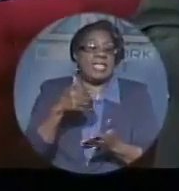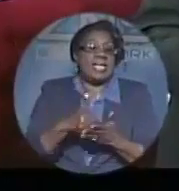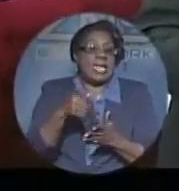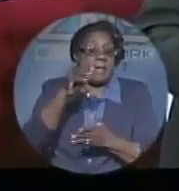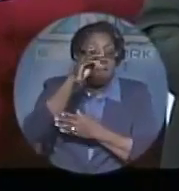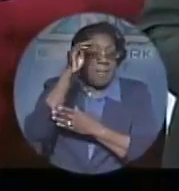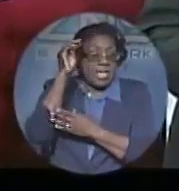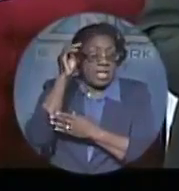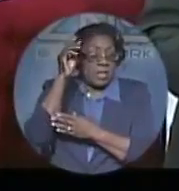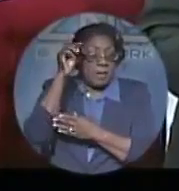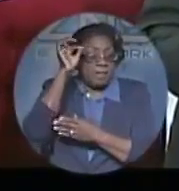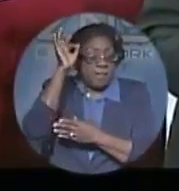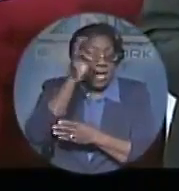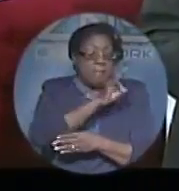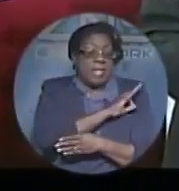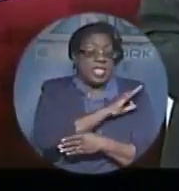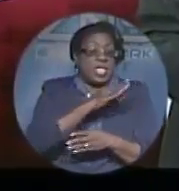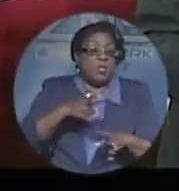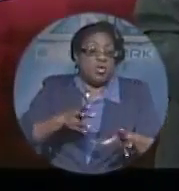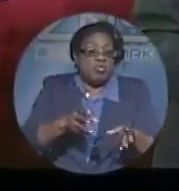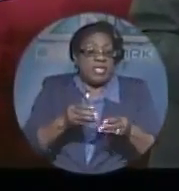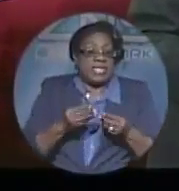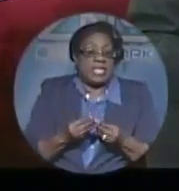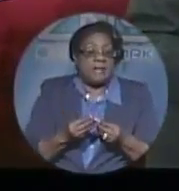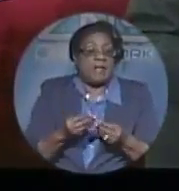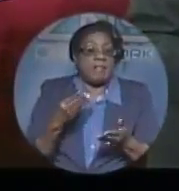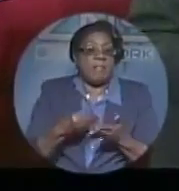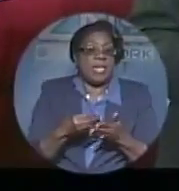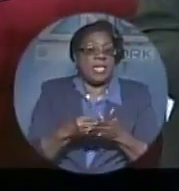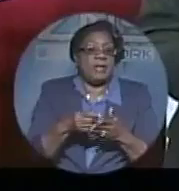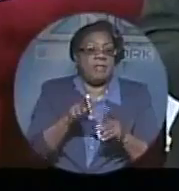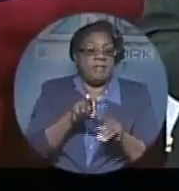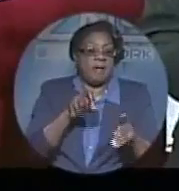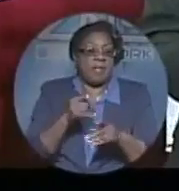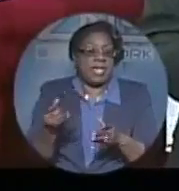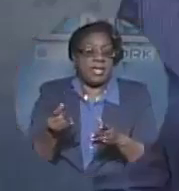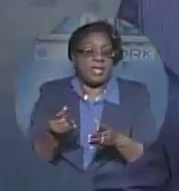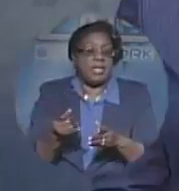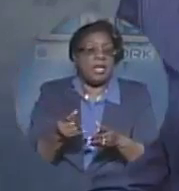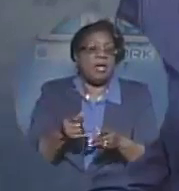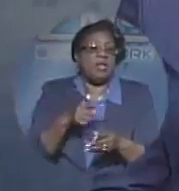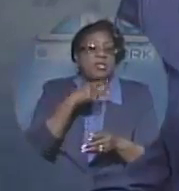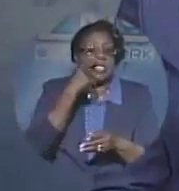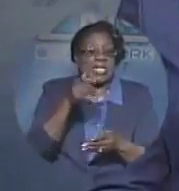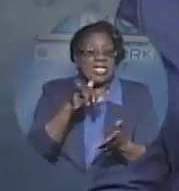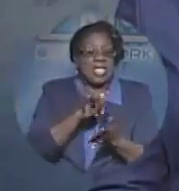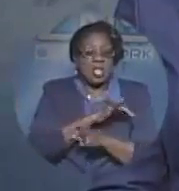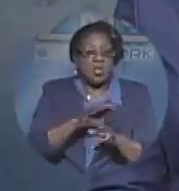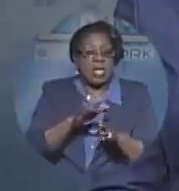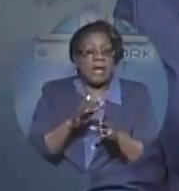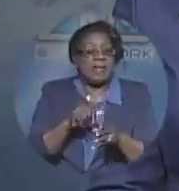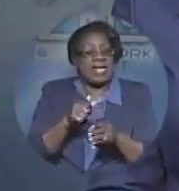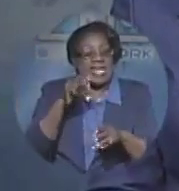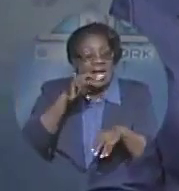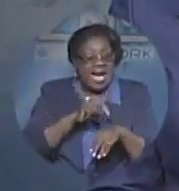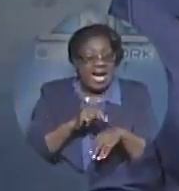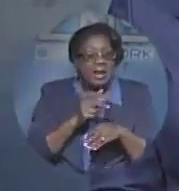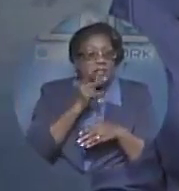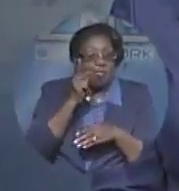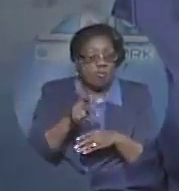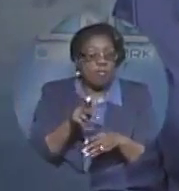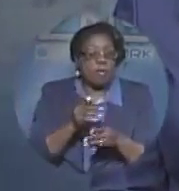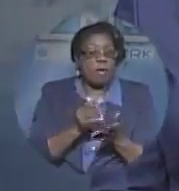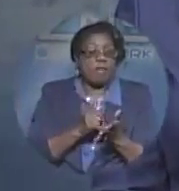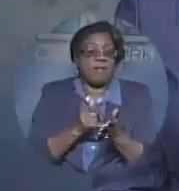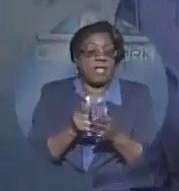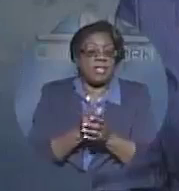the visas that were issued, though she said she had no hard proof of this. Now, according to Minister Folks, here's what